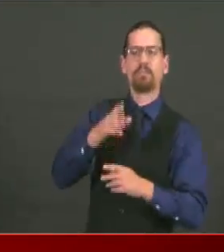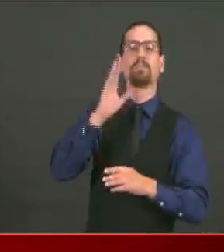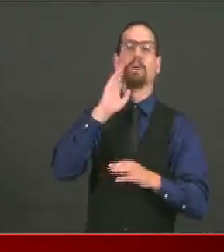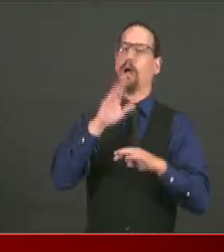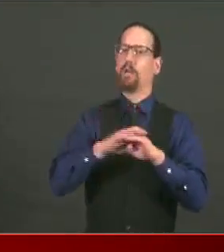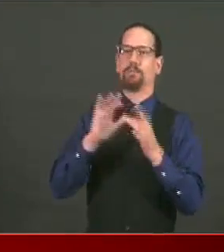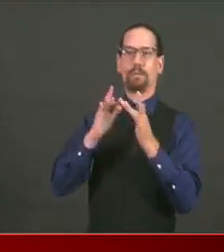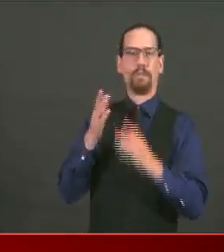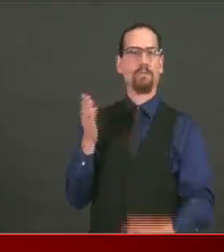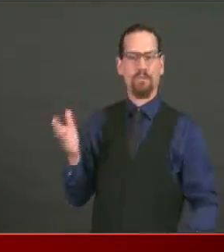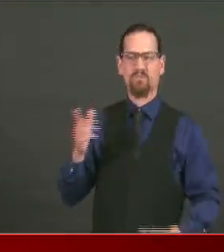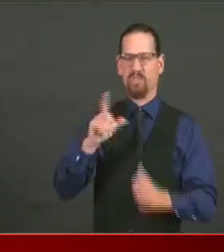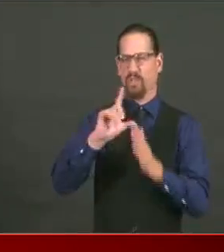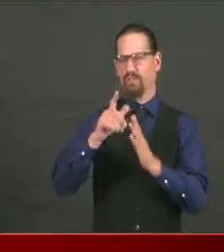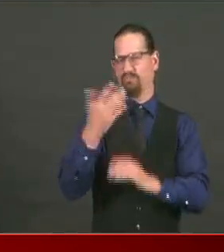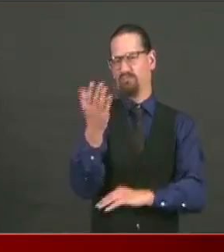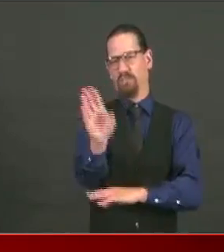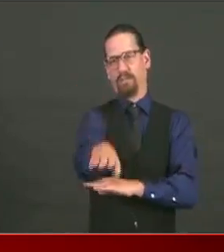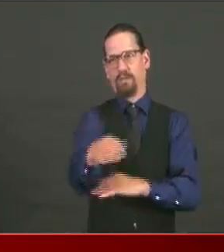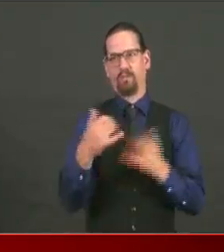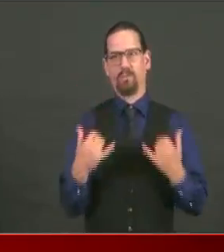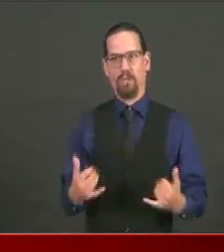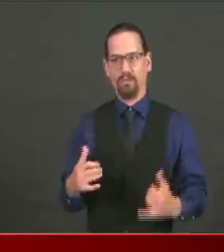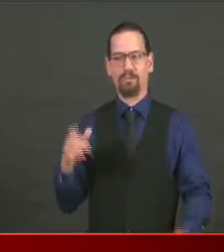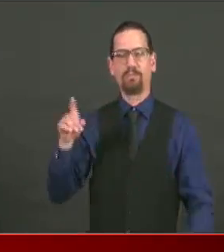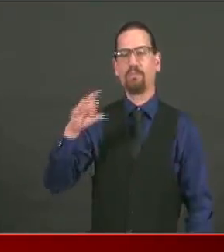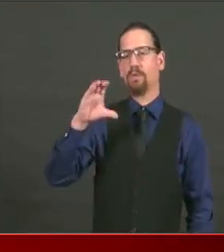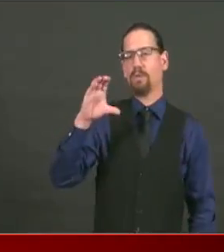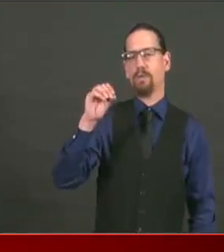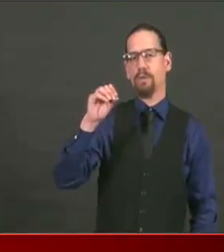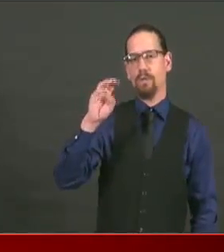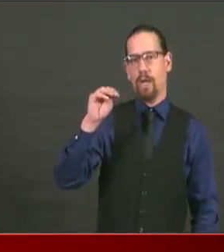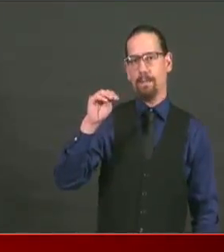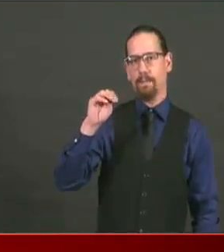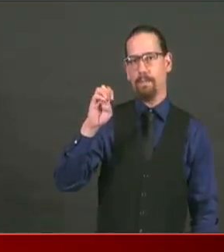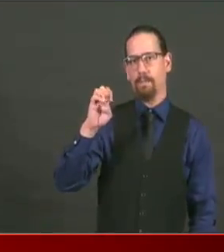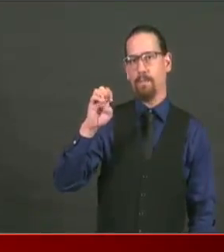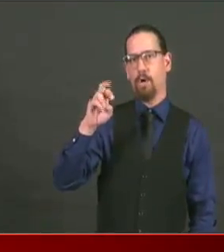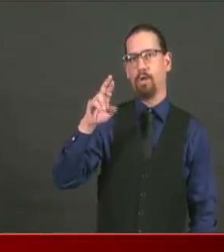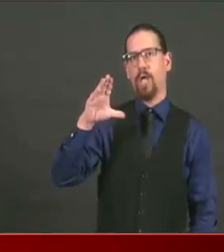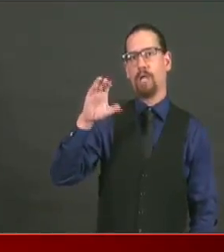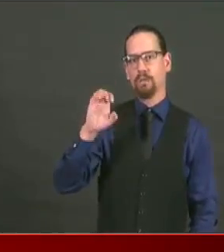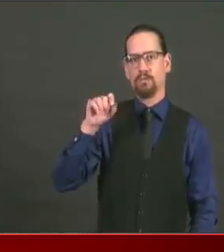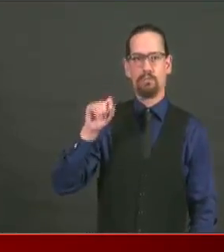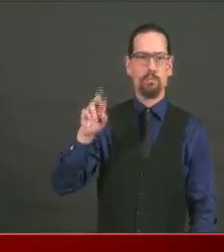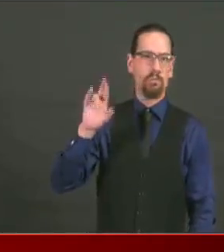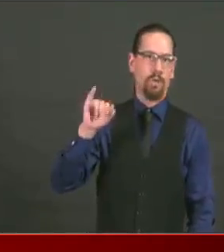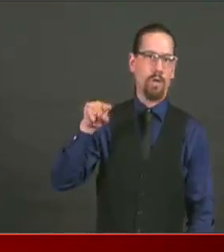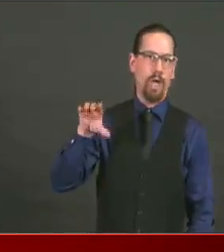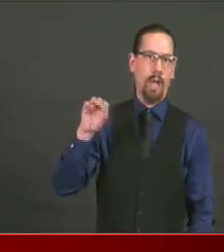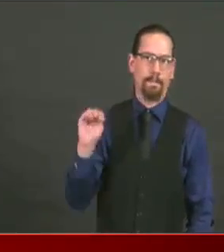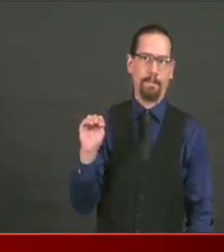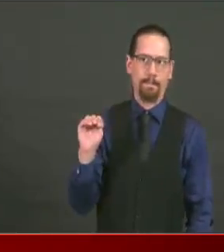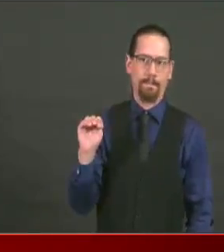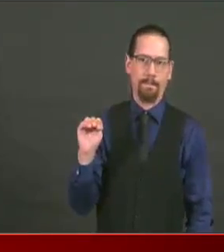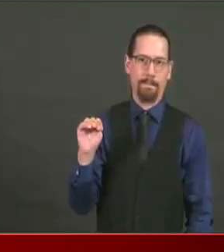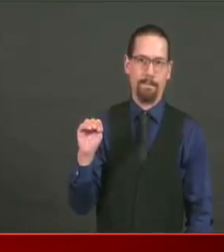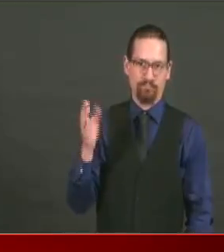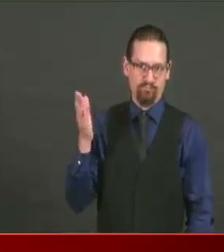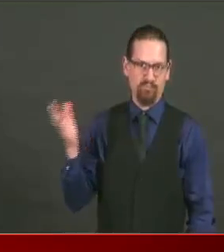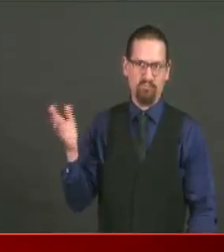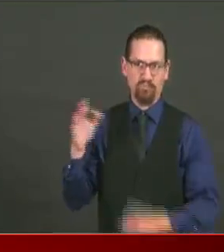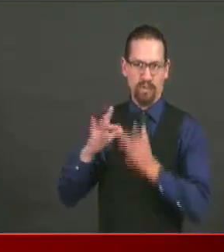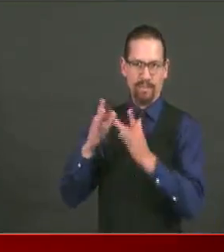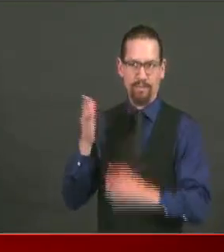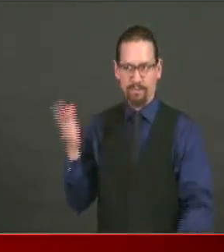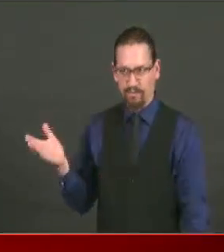later today at commerceri.com. And then, once they have the application